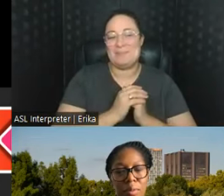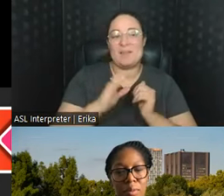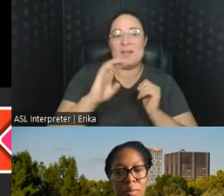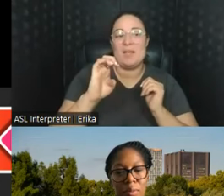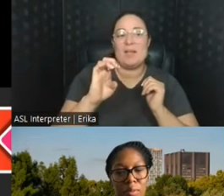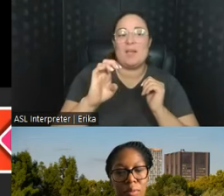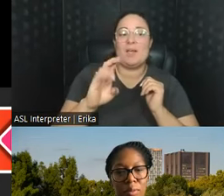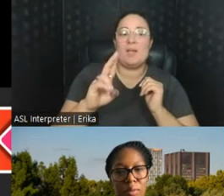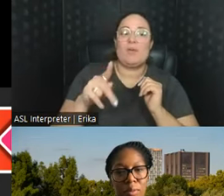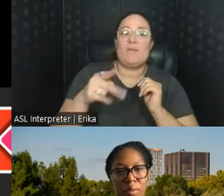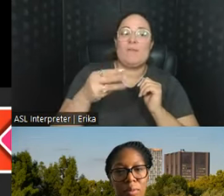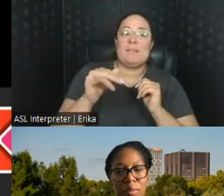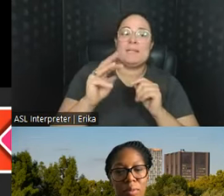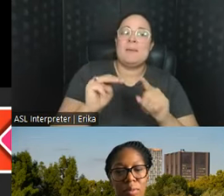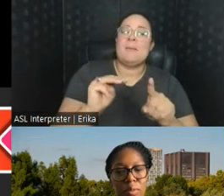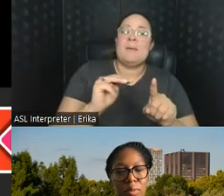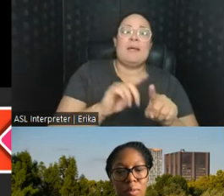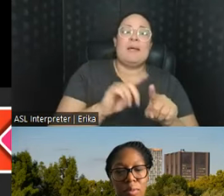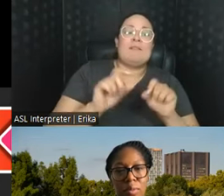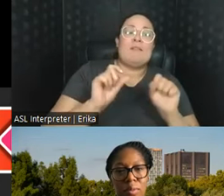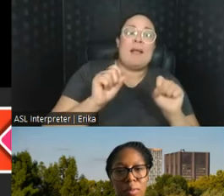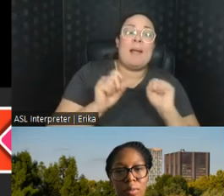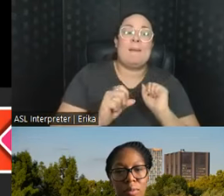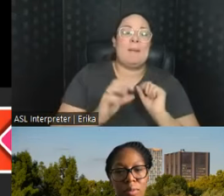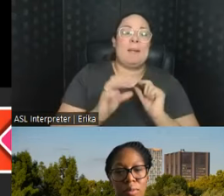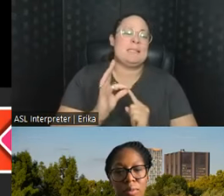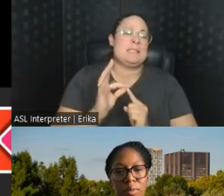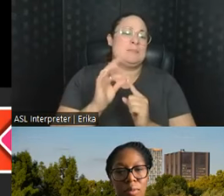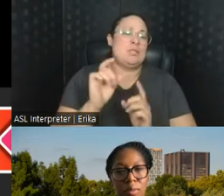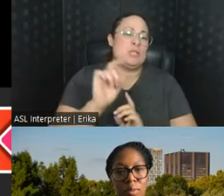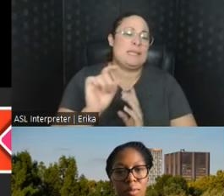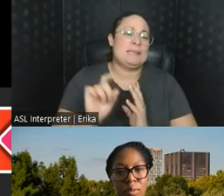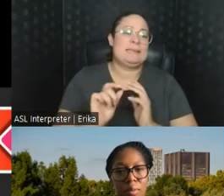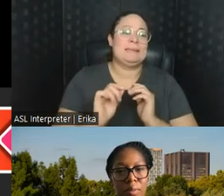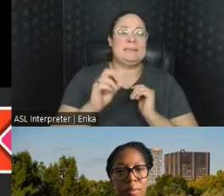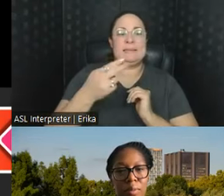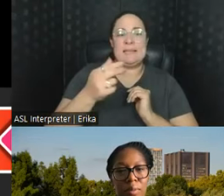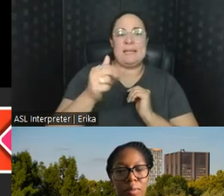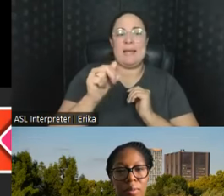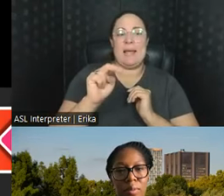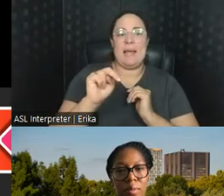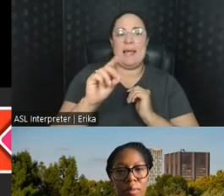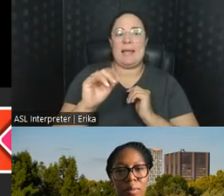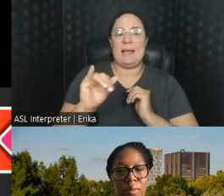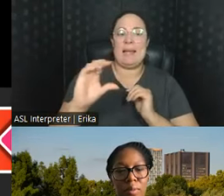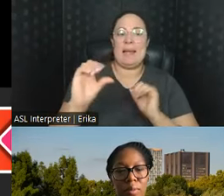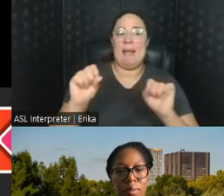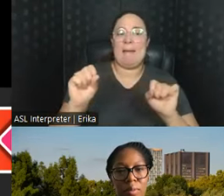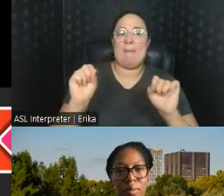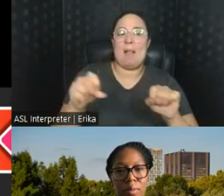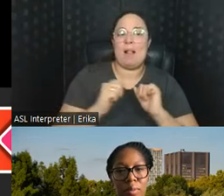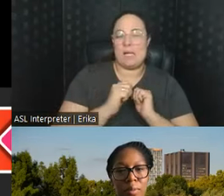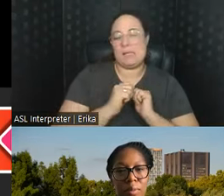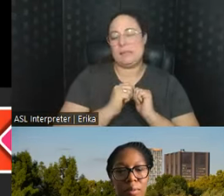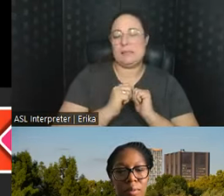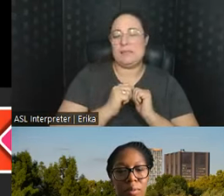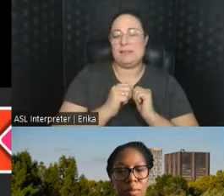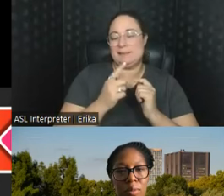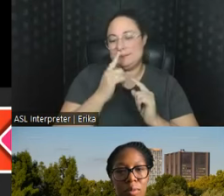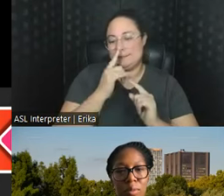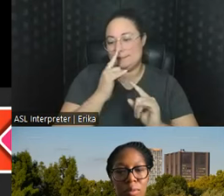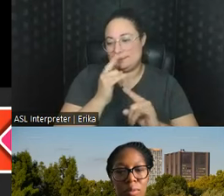Euphemisms, differently abled, special needs, handicapable. These are all kind of, apart from just being corny, in